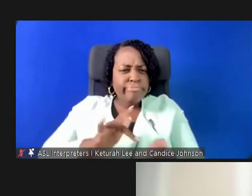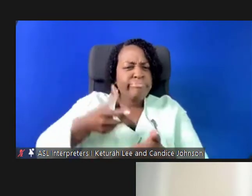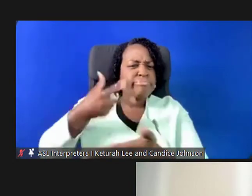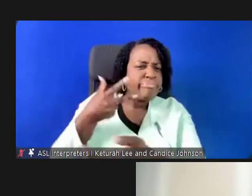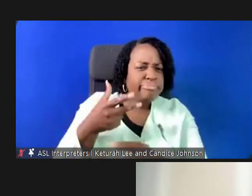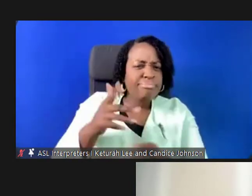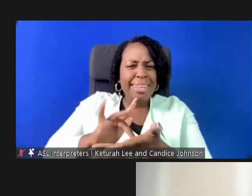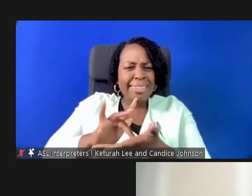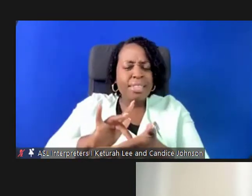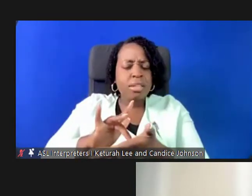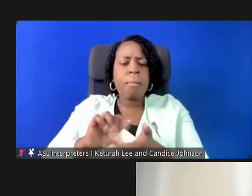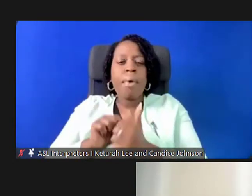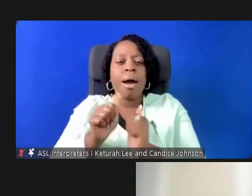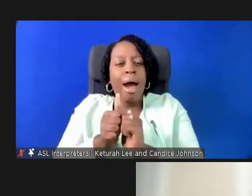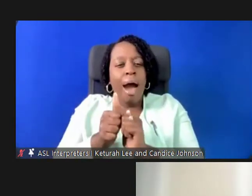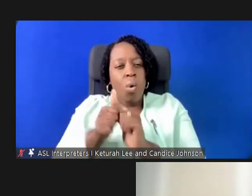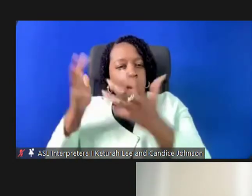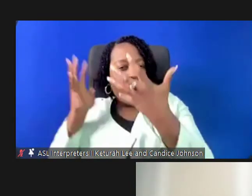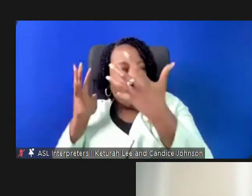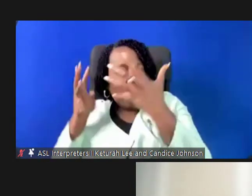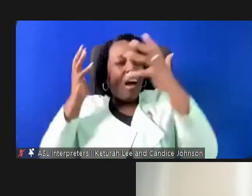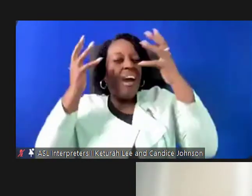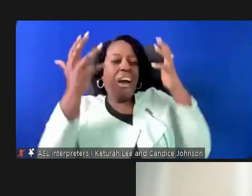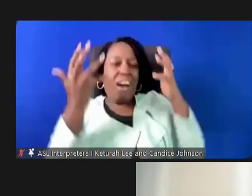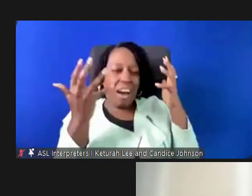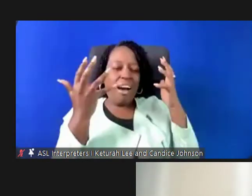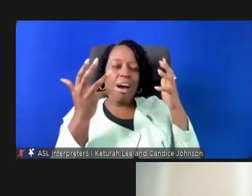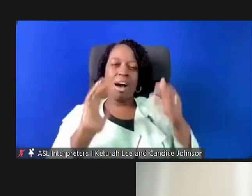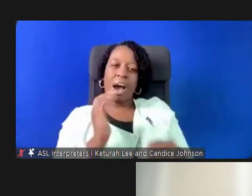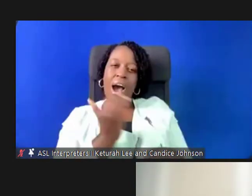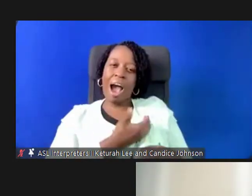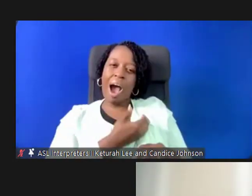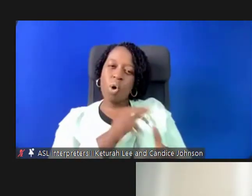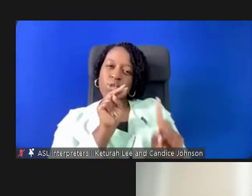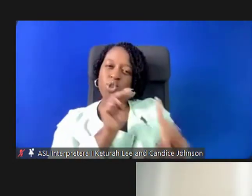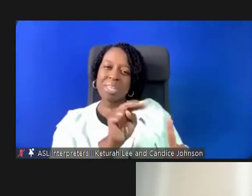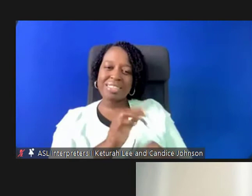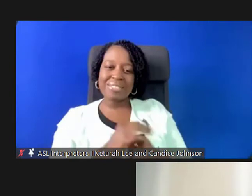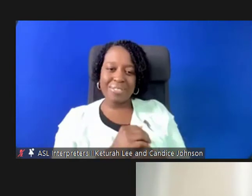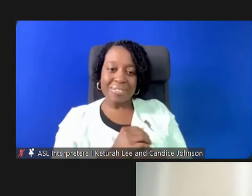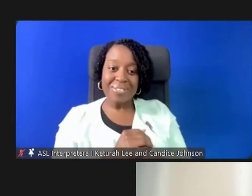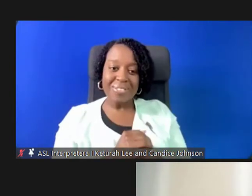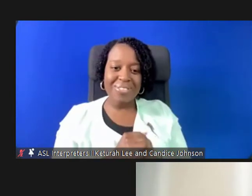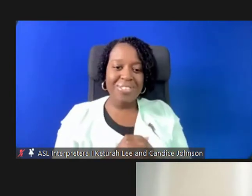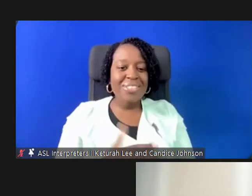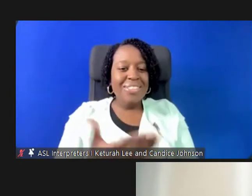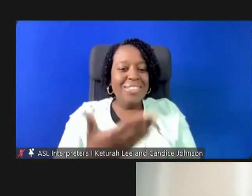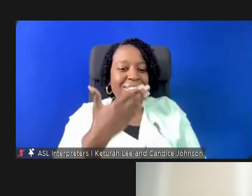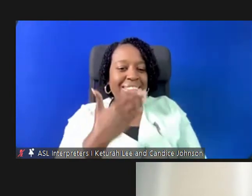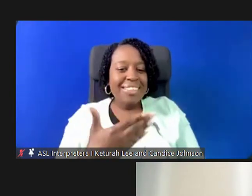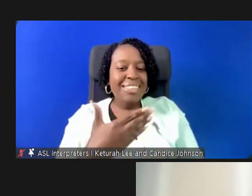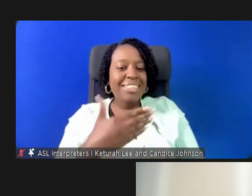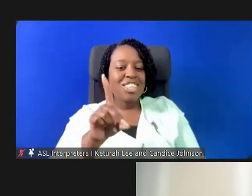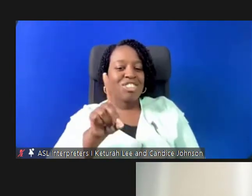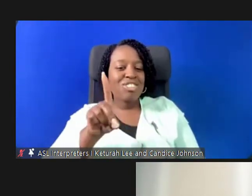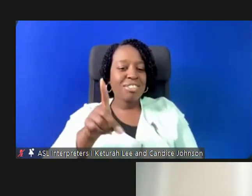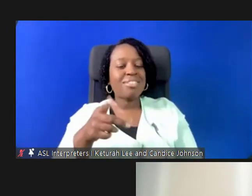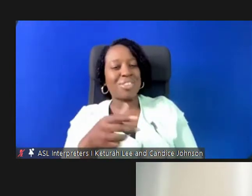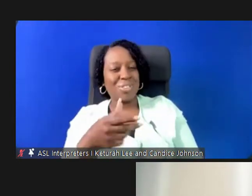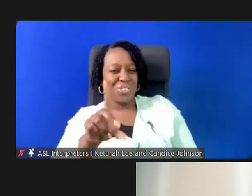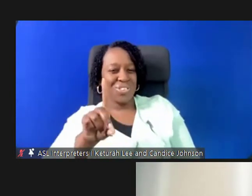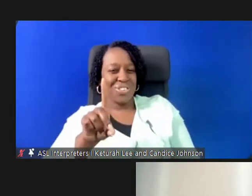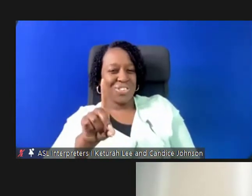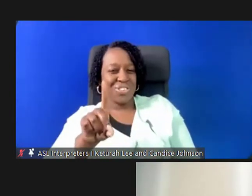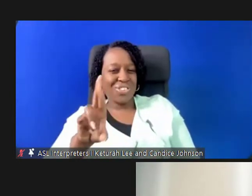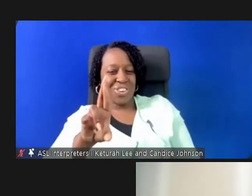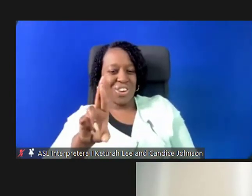Well, Ashwin, thanks so much for your presentation, and happy, since you've had the floor, to, if you want to jump in for a moment,